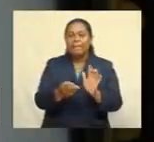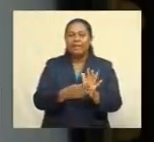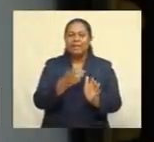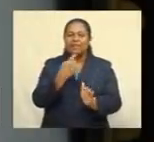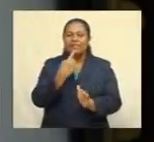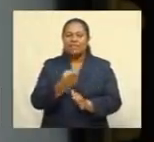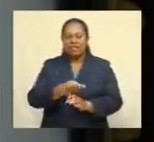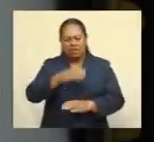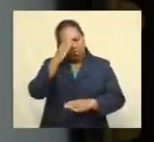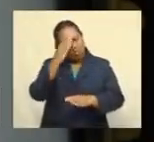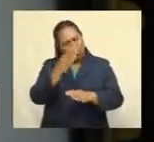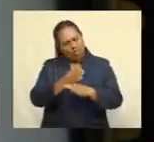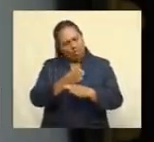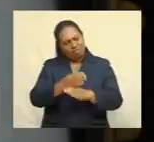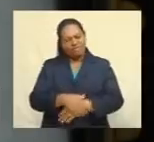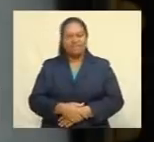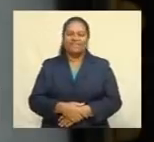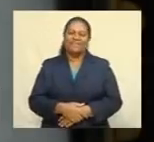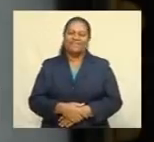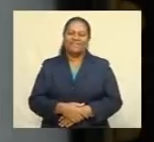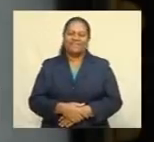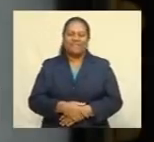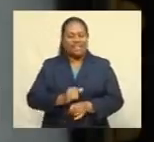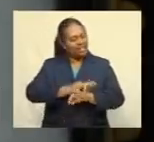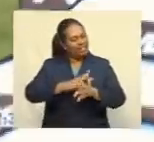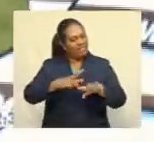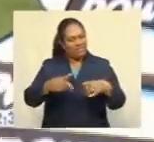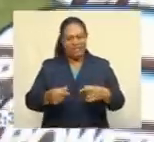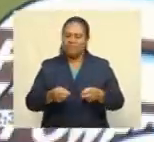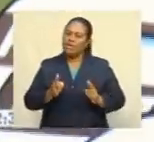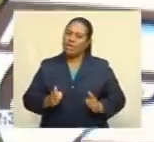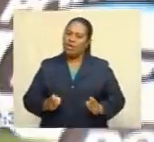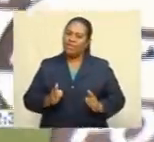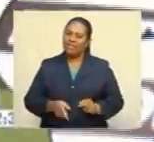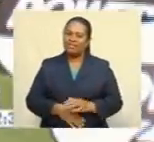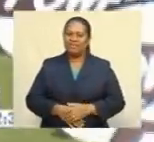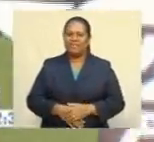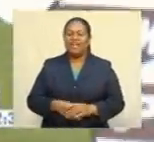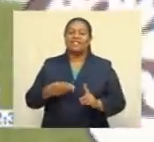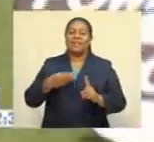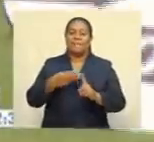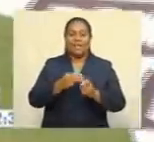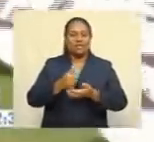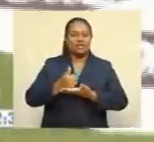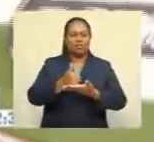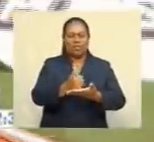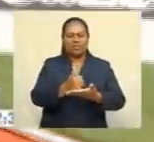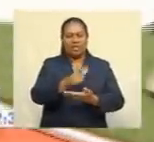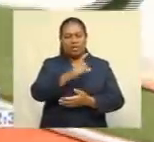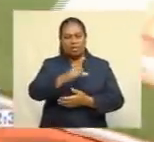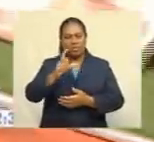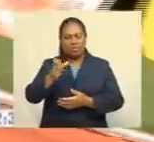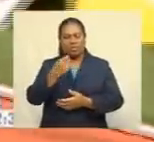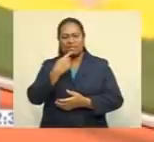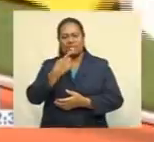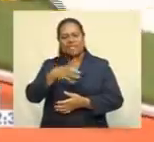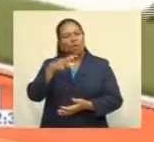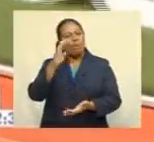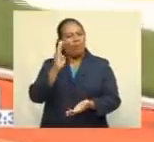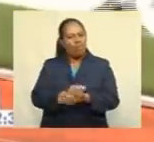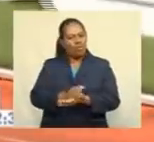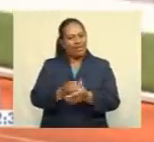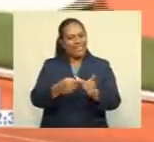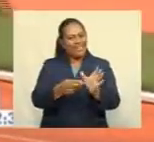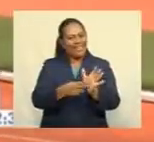hopeful that by then everything will be back to normal. Major sponsors Coca-Cola has confirmed they have booked the ANZ